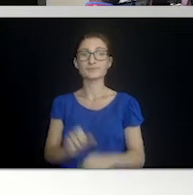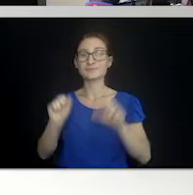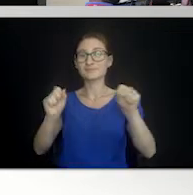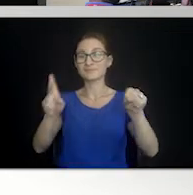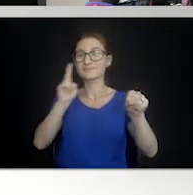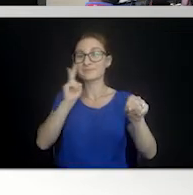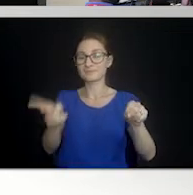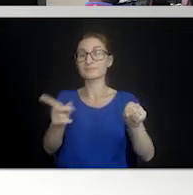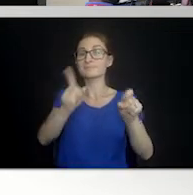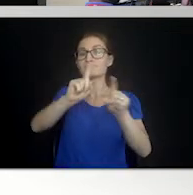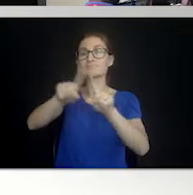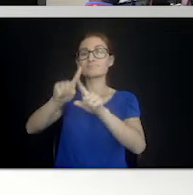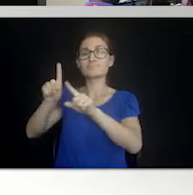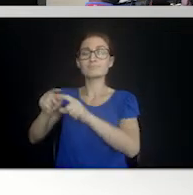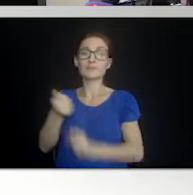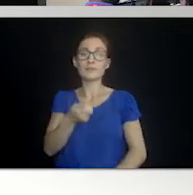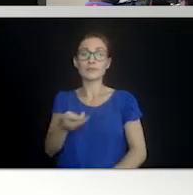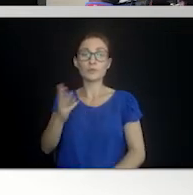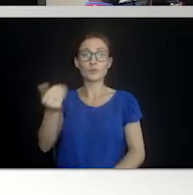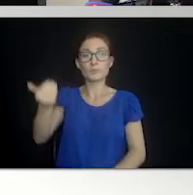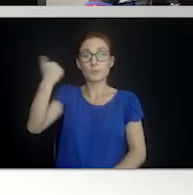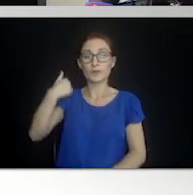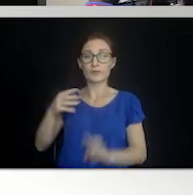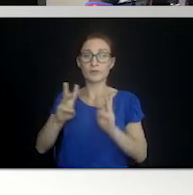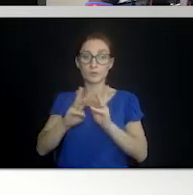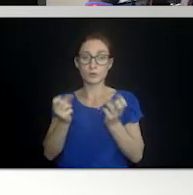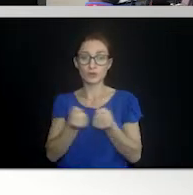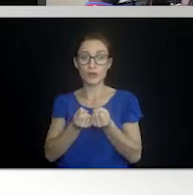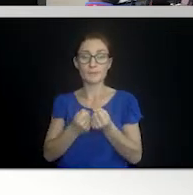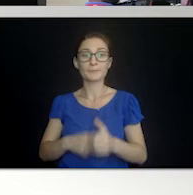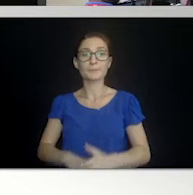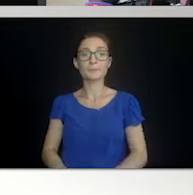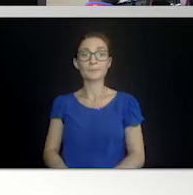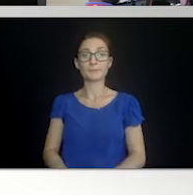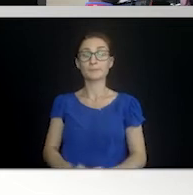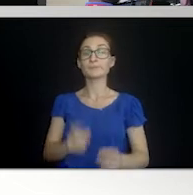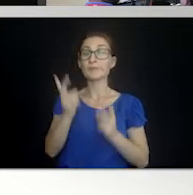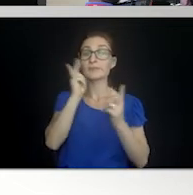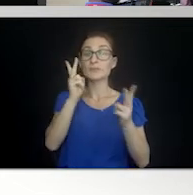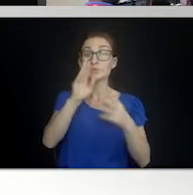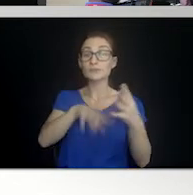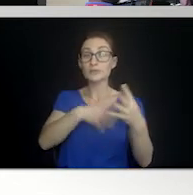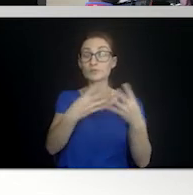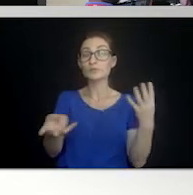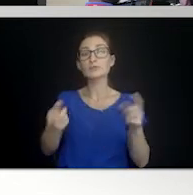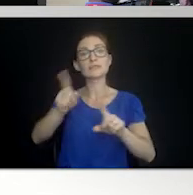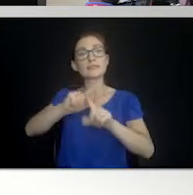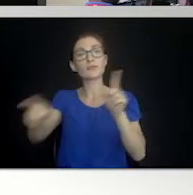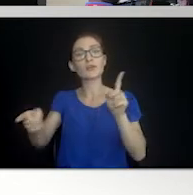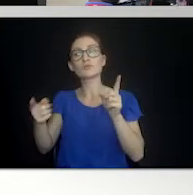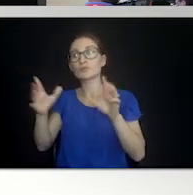And as you can see, here's a quick example of just a few of our previous workshops. We've got visual